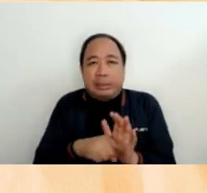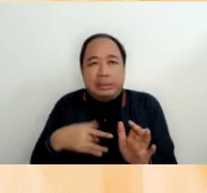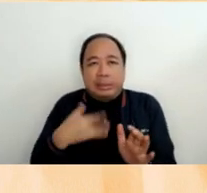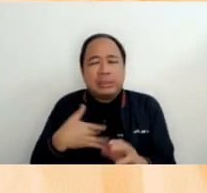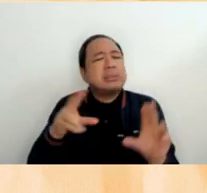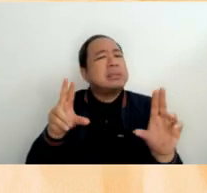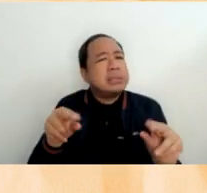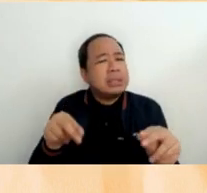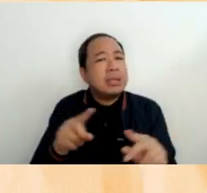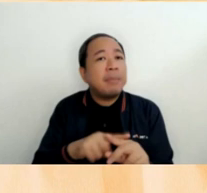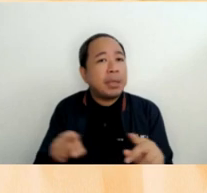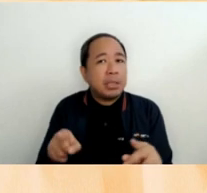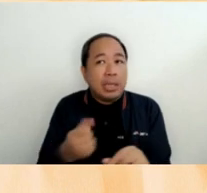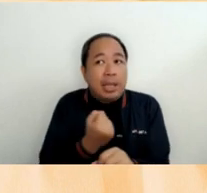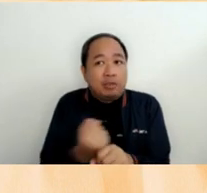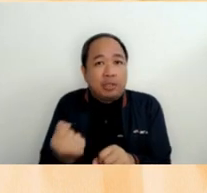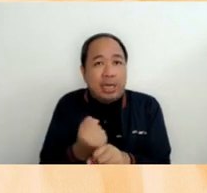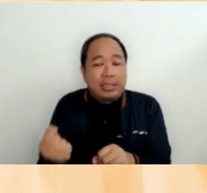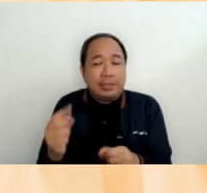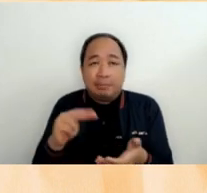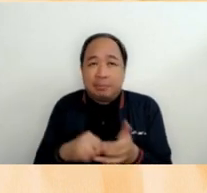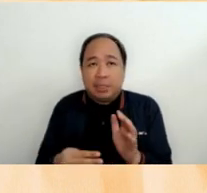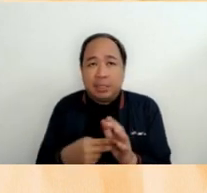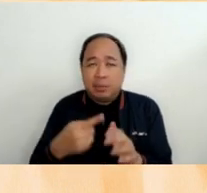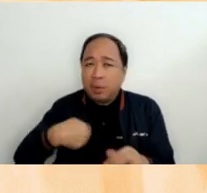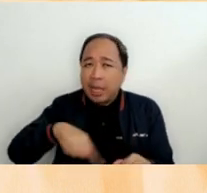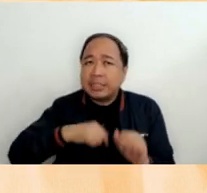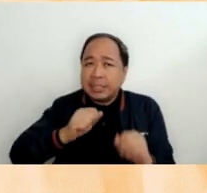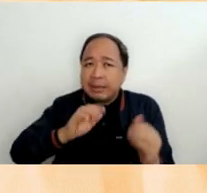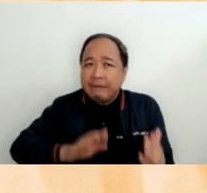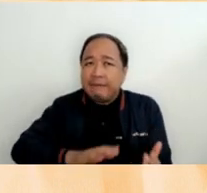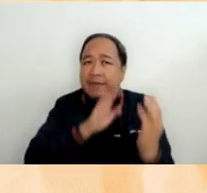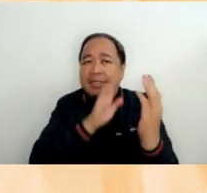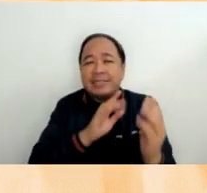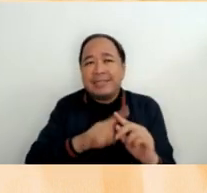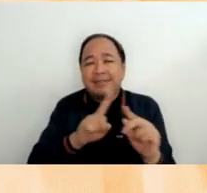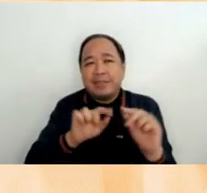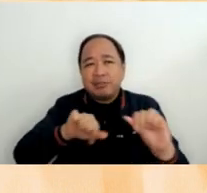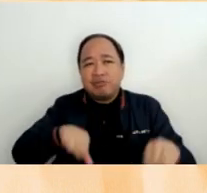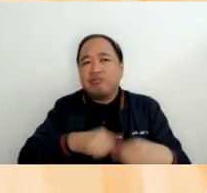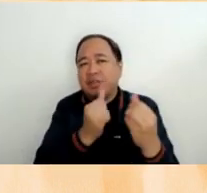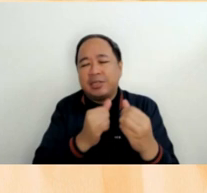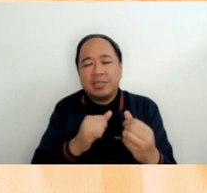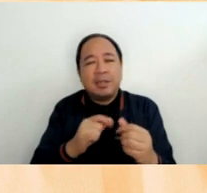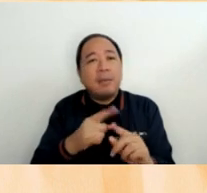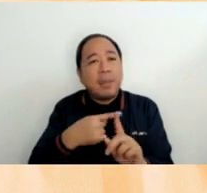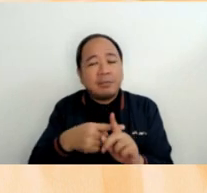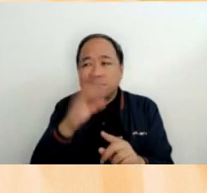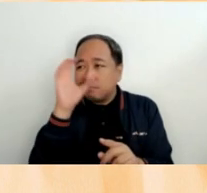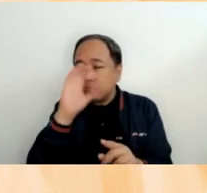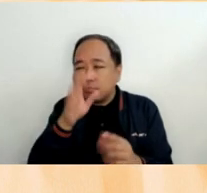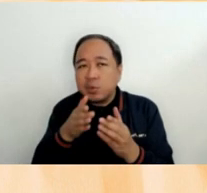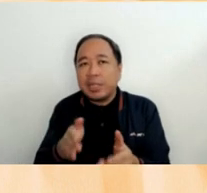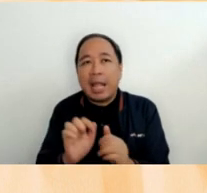rather, resilience enables us to face challenges head on and find ways to persevere.